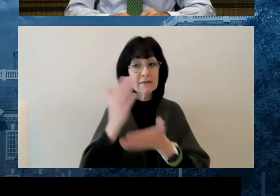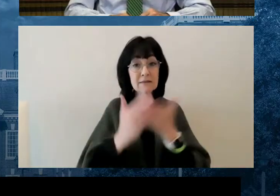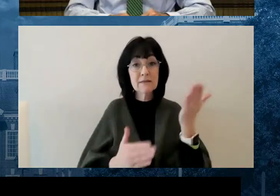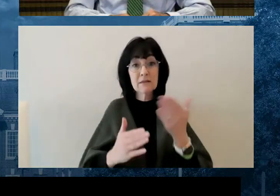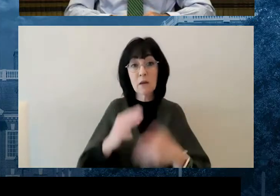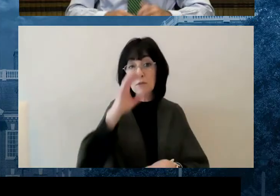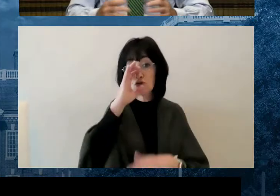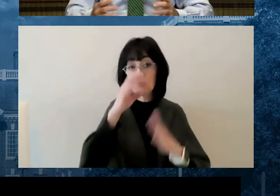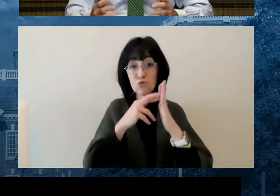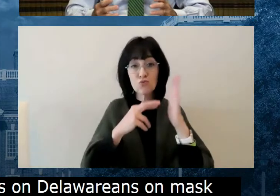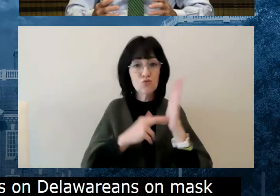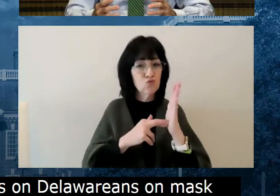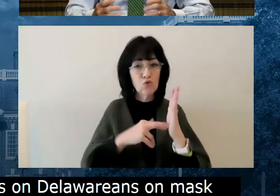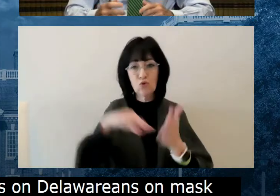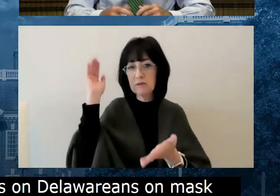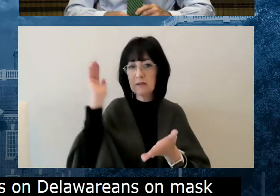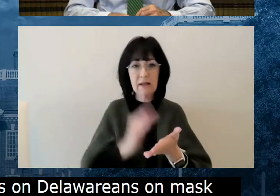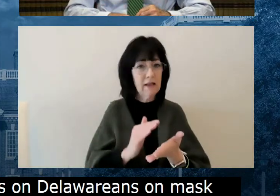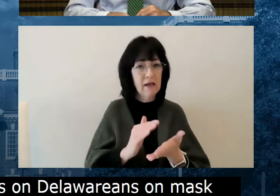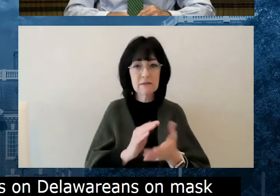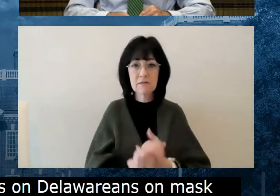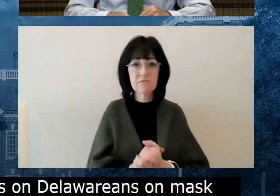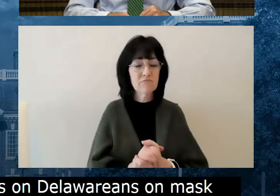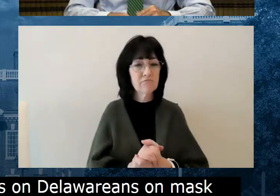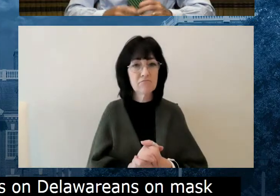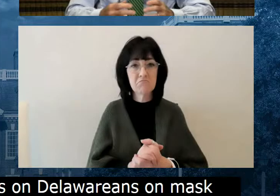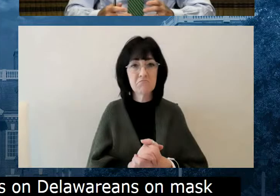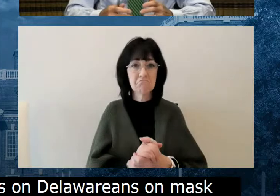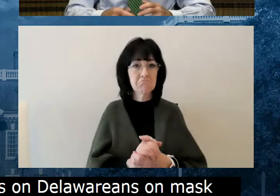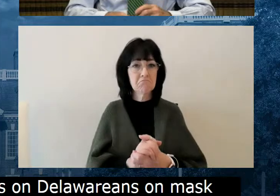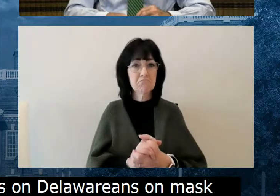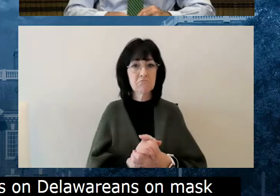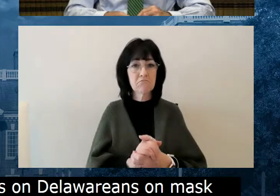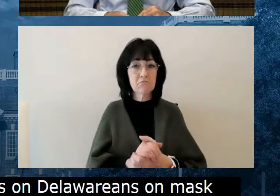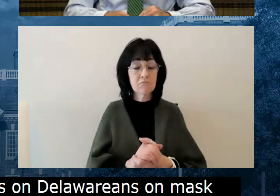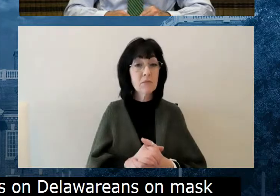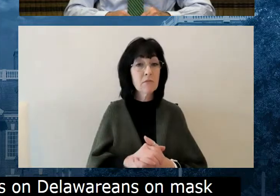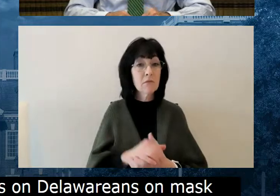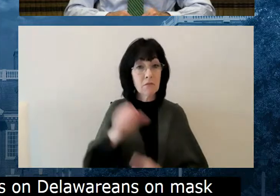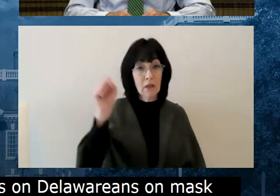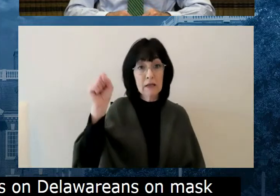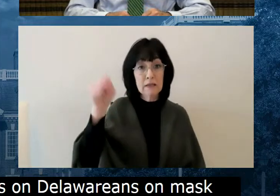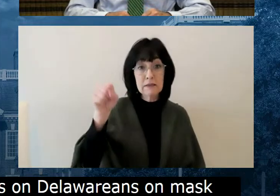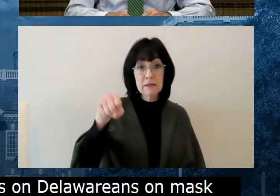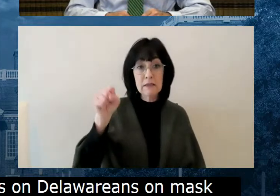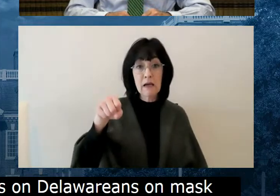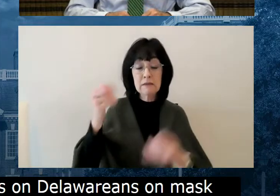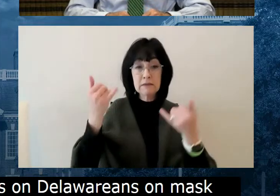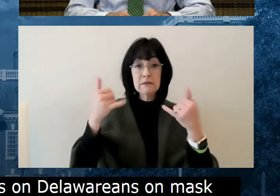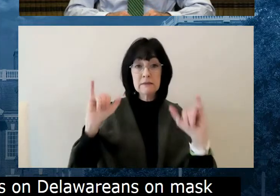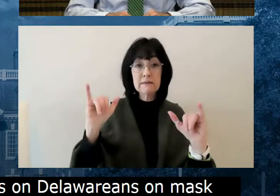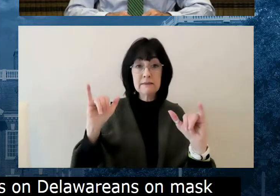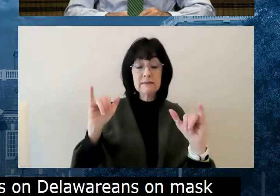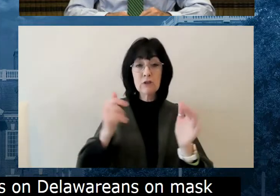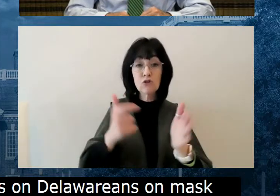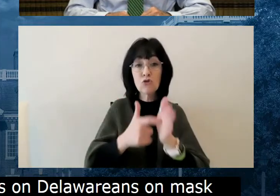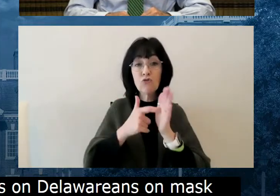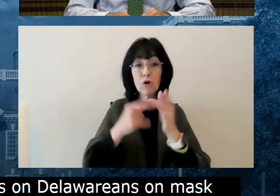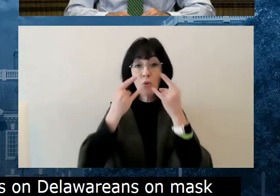capacity restrictions will be completely lifted. We will require masks, as most states are requiring for